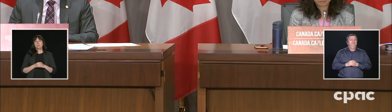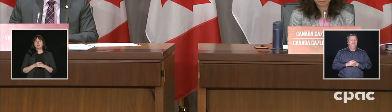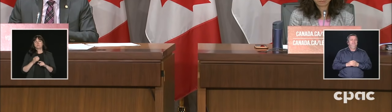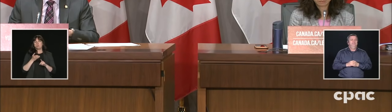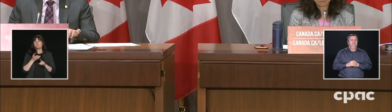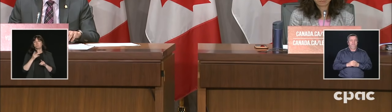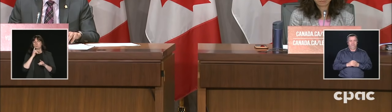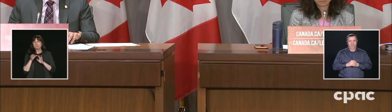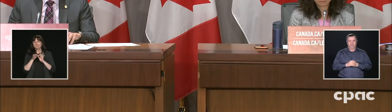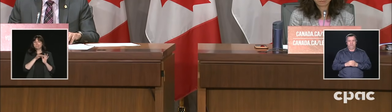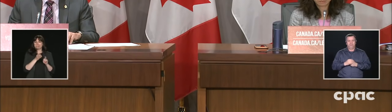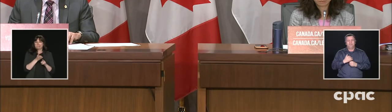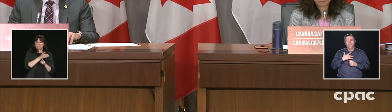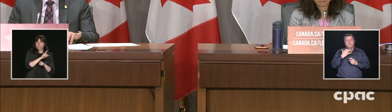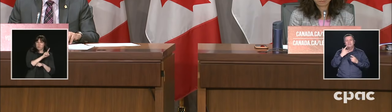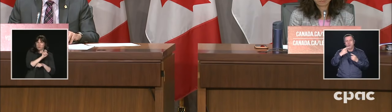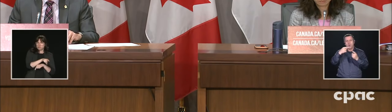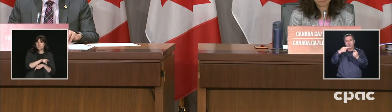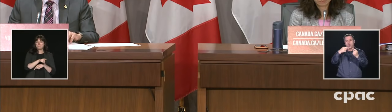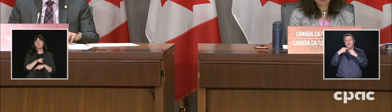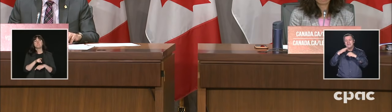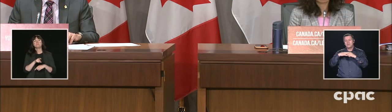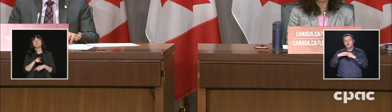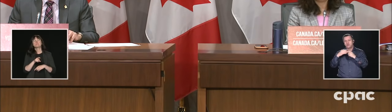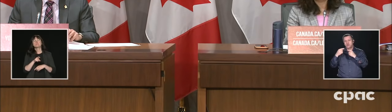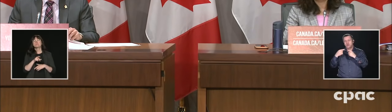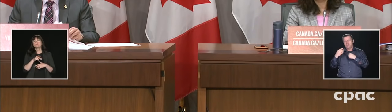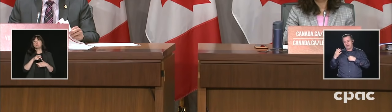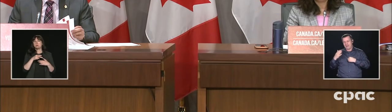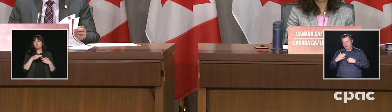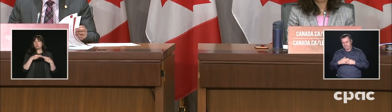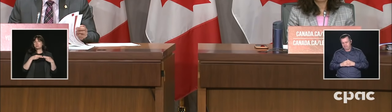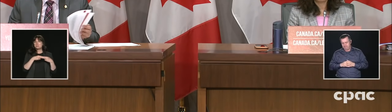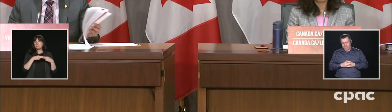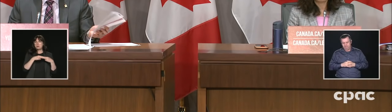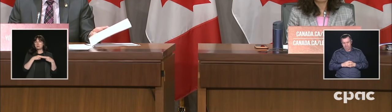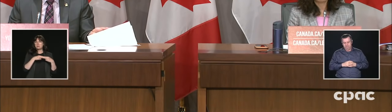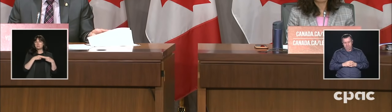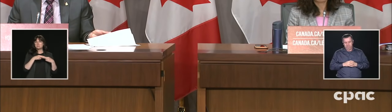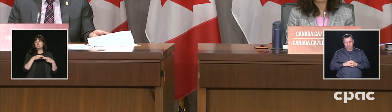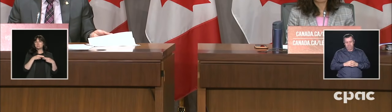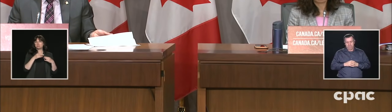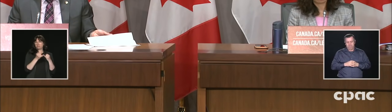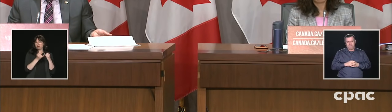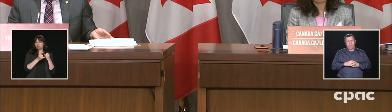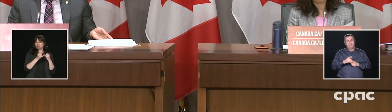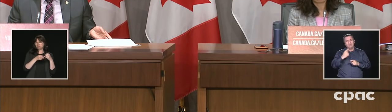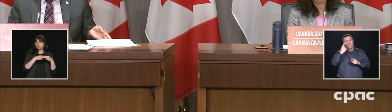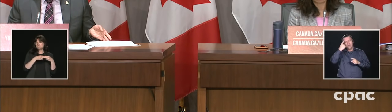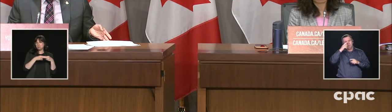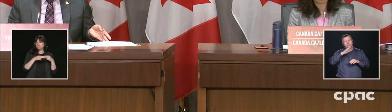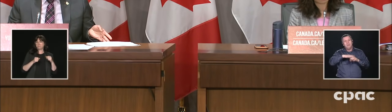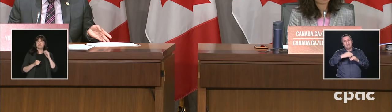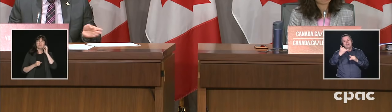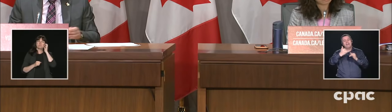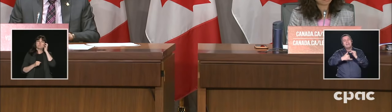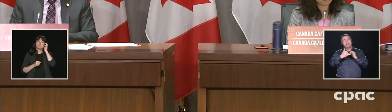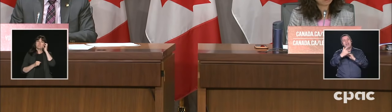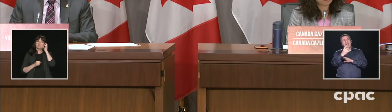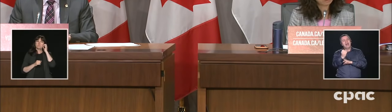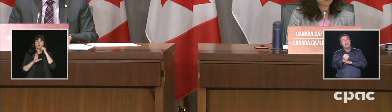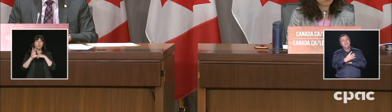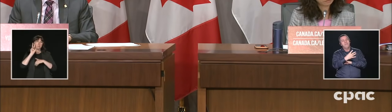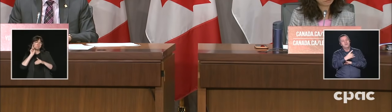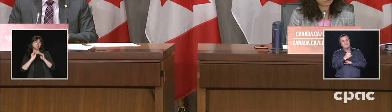terms of the slide the last slide, in terms of the projected long-term